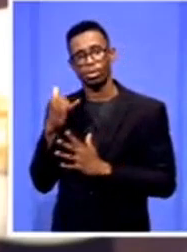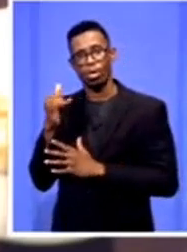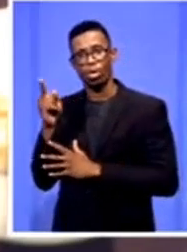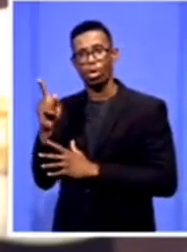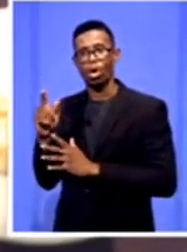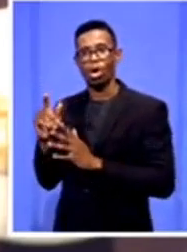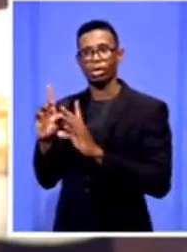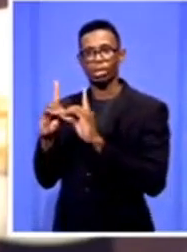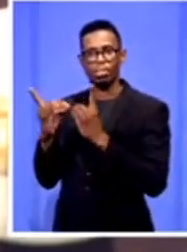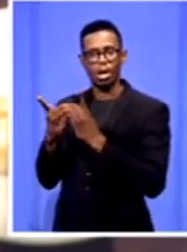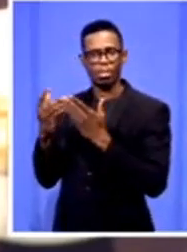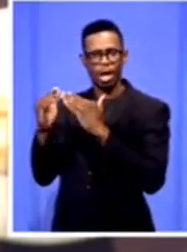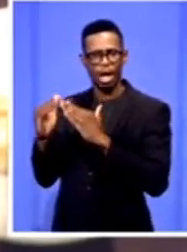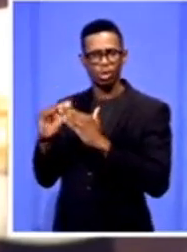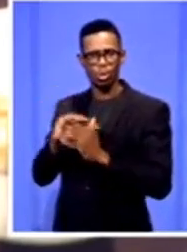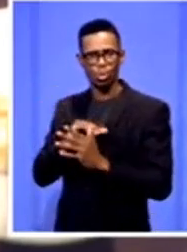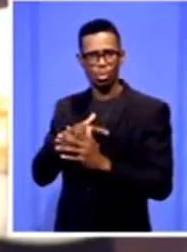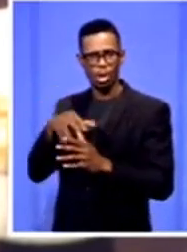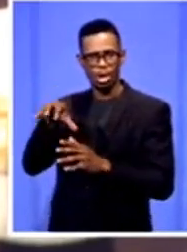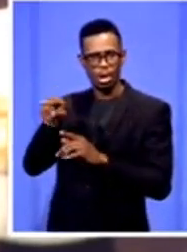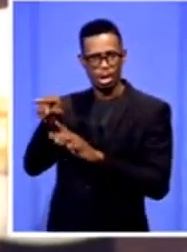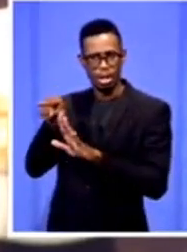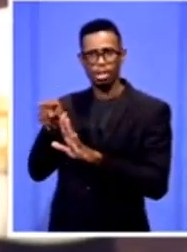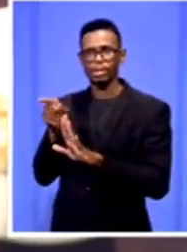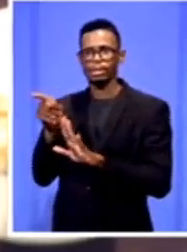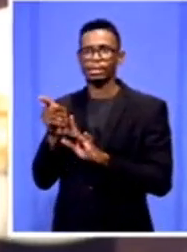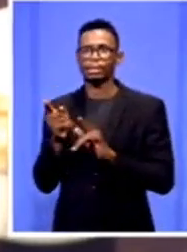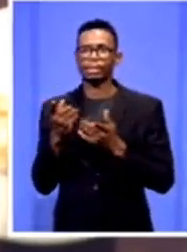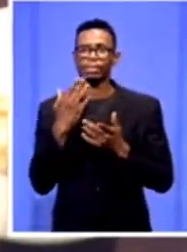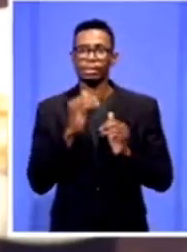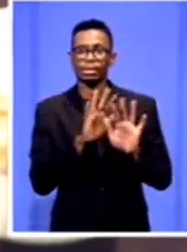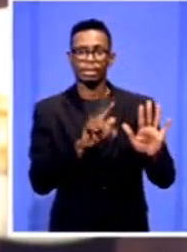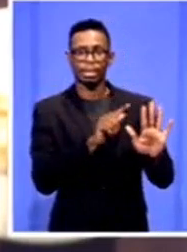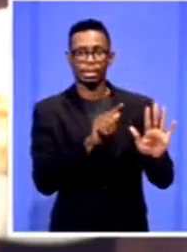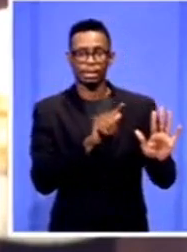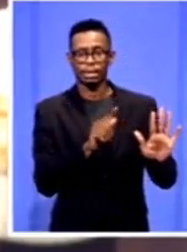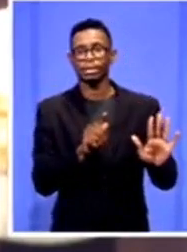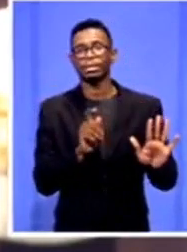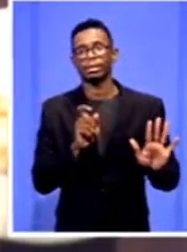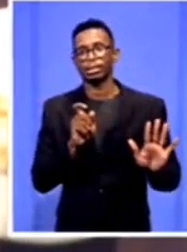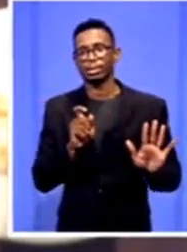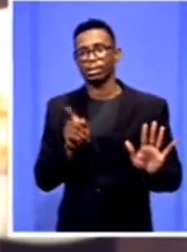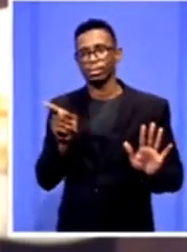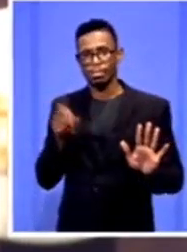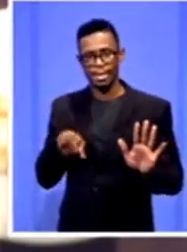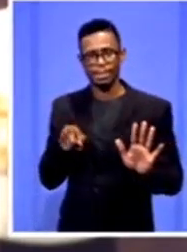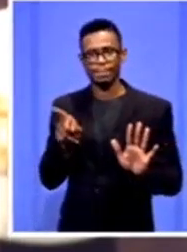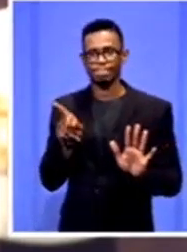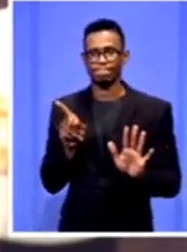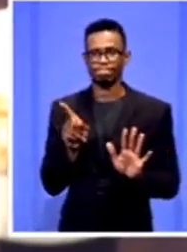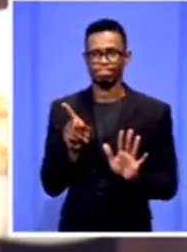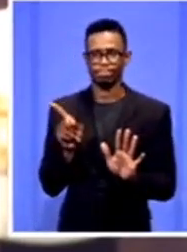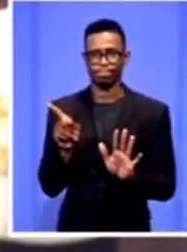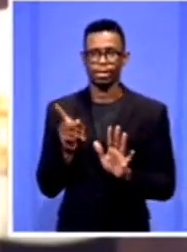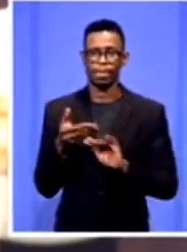bao kaofela le bontatemoholo pele ba ikela boya batho pele bekeng ena e fela ba be ba kentswe matlong